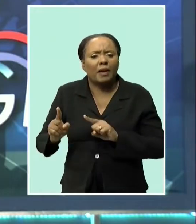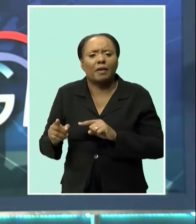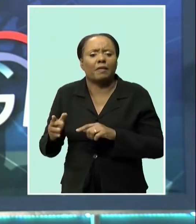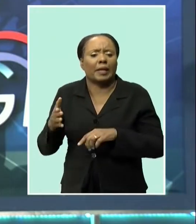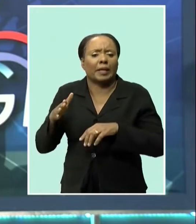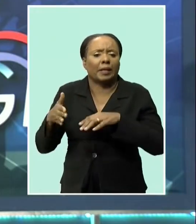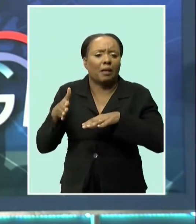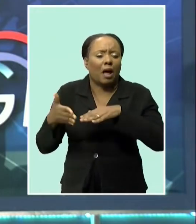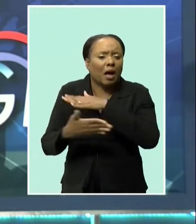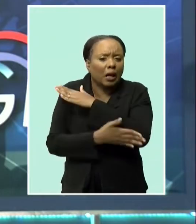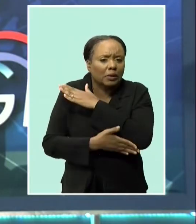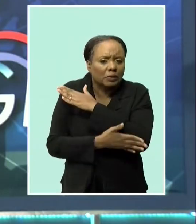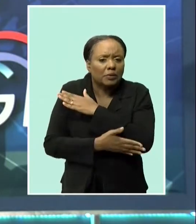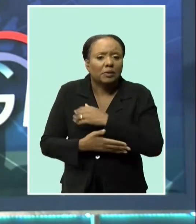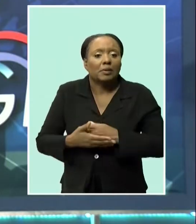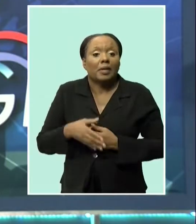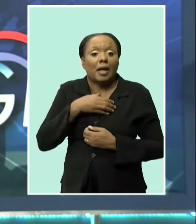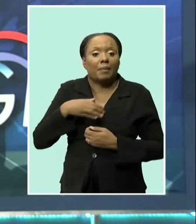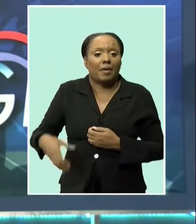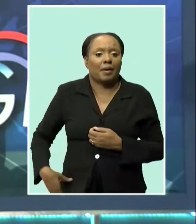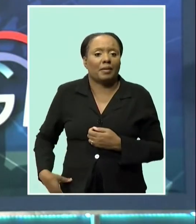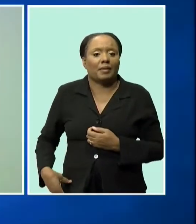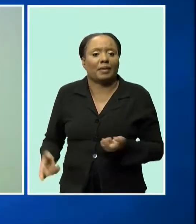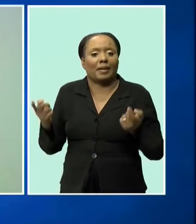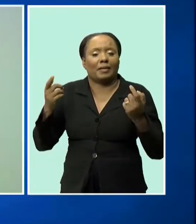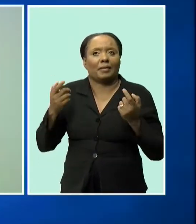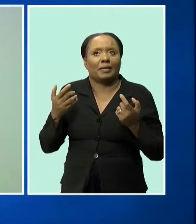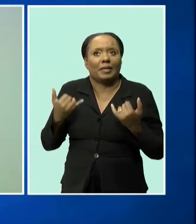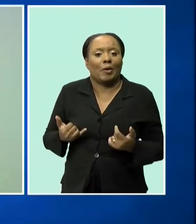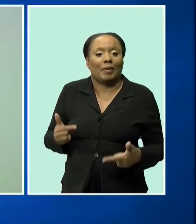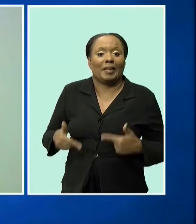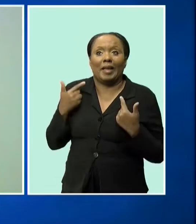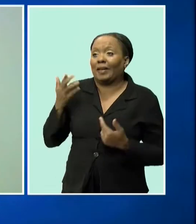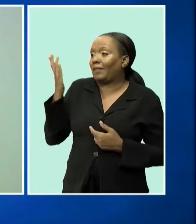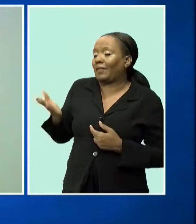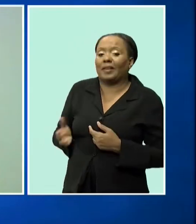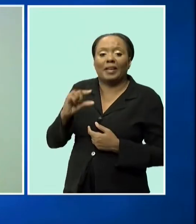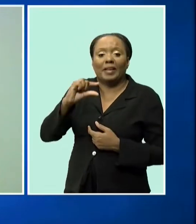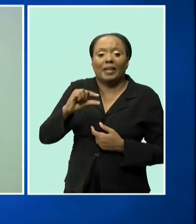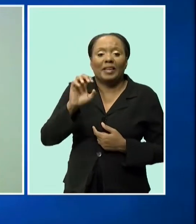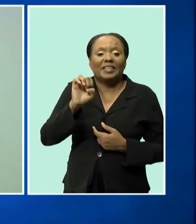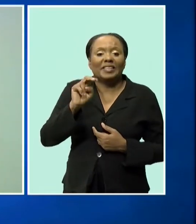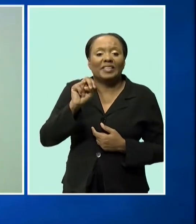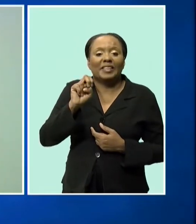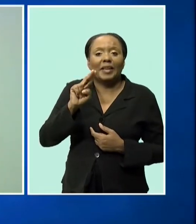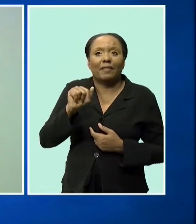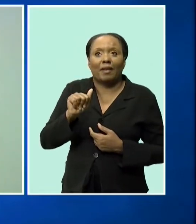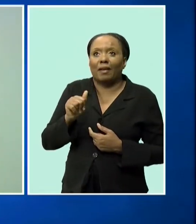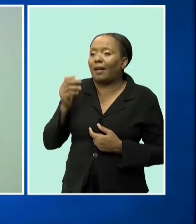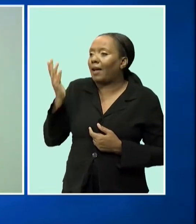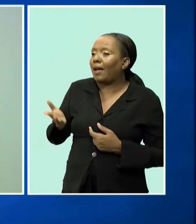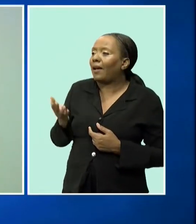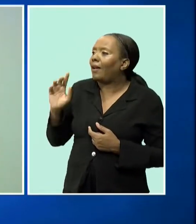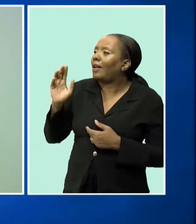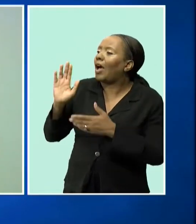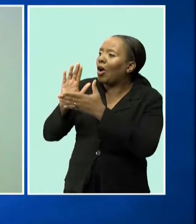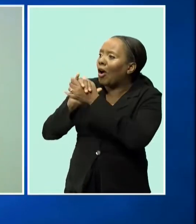Serbia. Ambassador Blackman joins us live now from Geneva. Good evening, Ambassador. First of all, congratulations, and it's good to